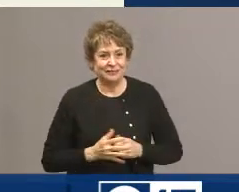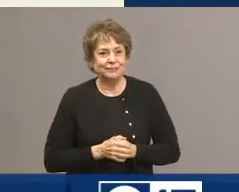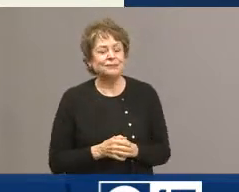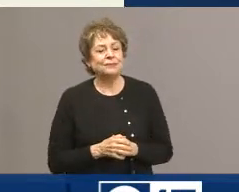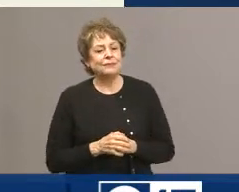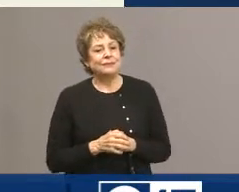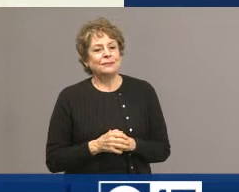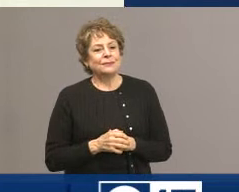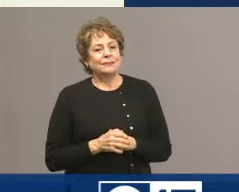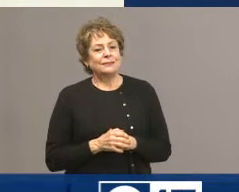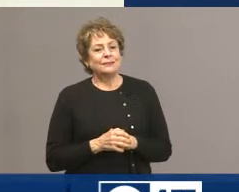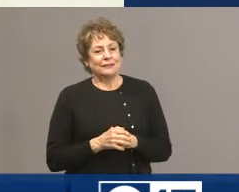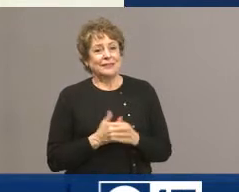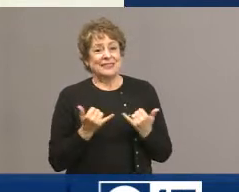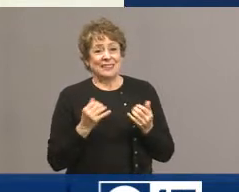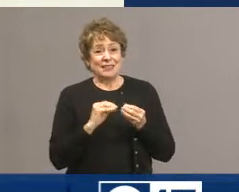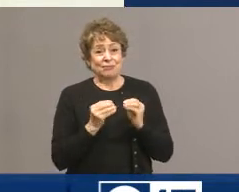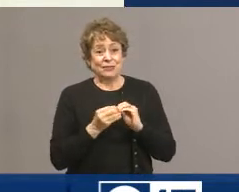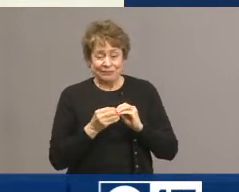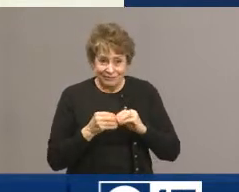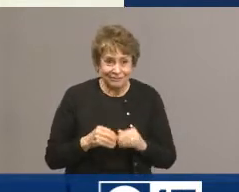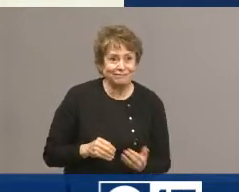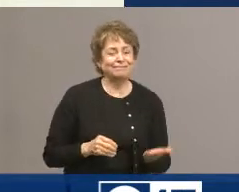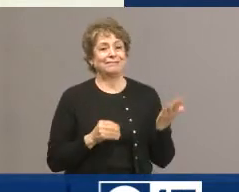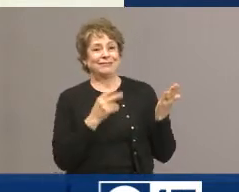current situation today. We have